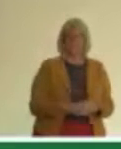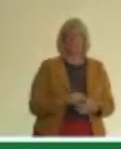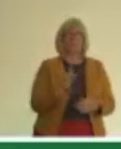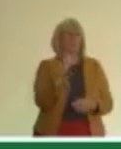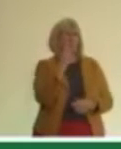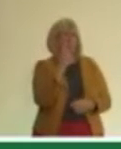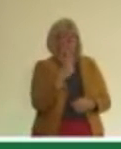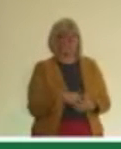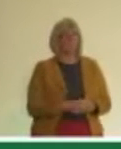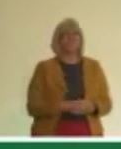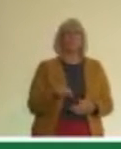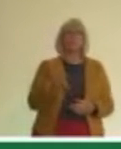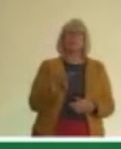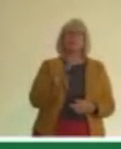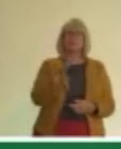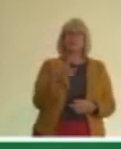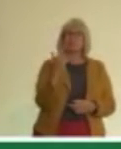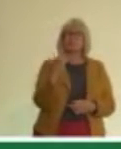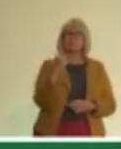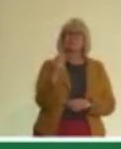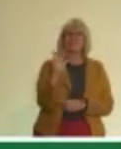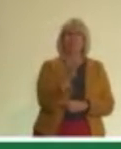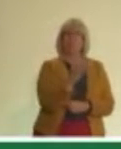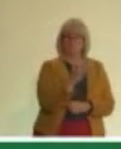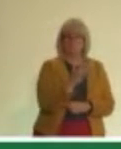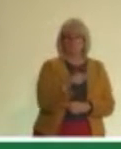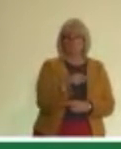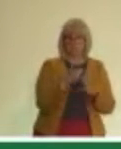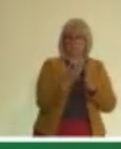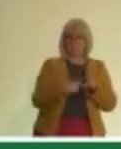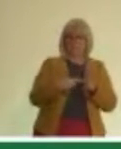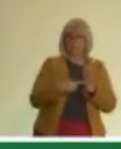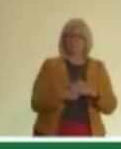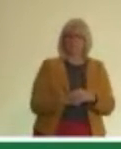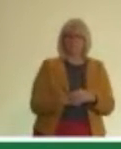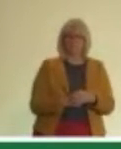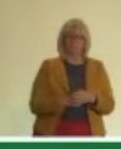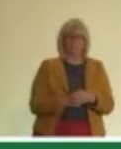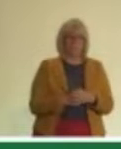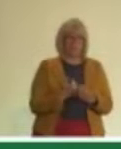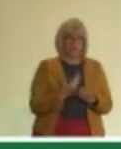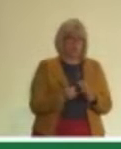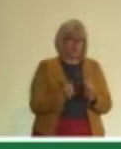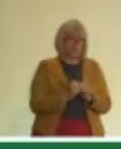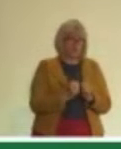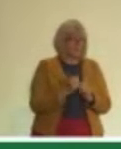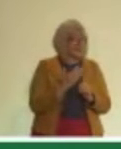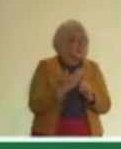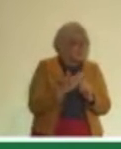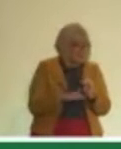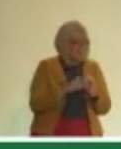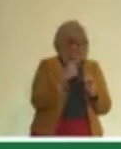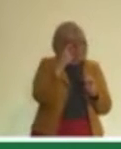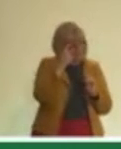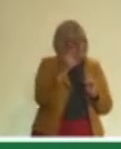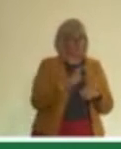to Sevenoaks. This is in Kent. This is a place that on paper, no person would ever imagine going Green. In fact, they